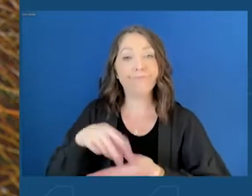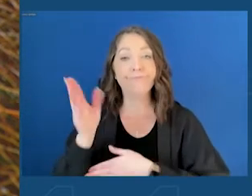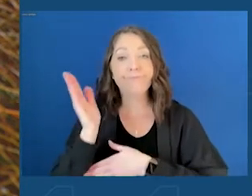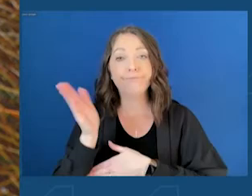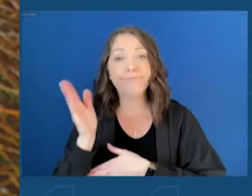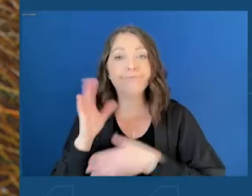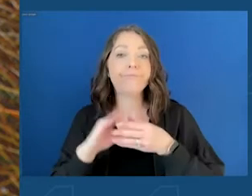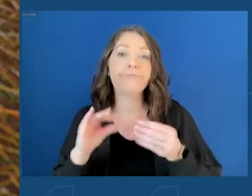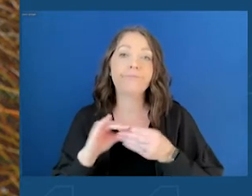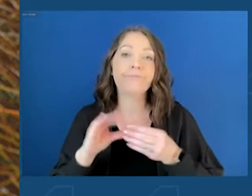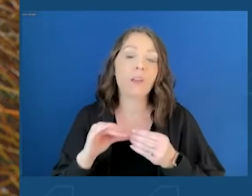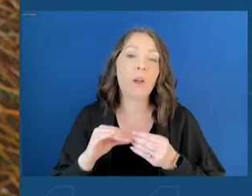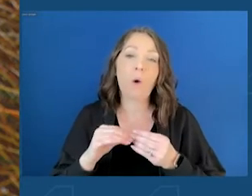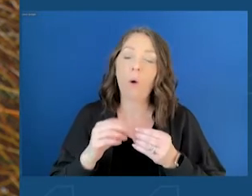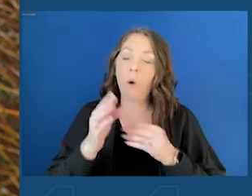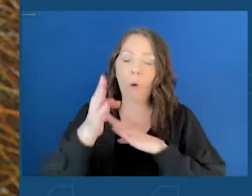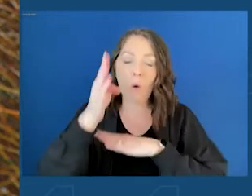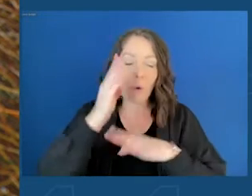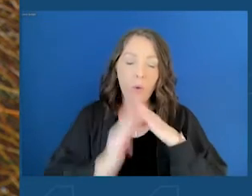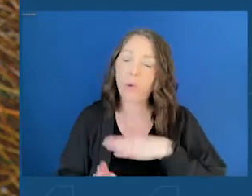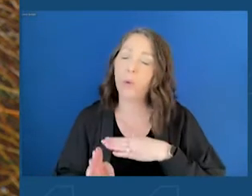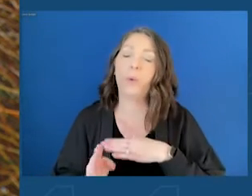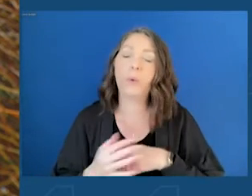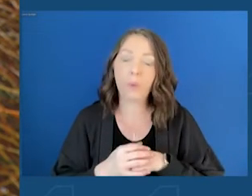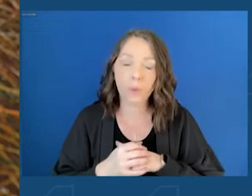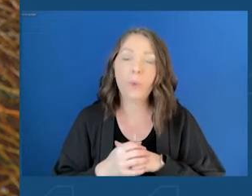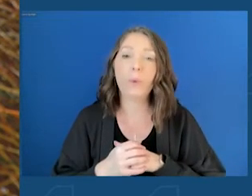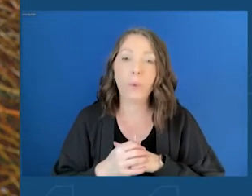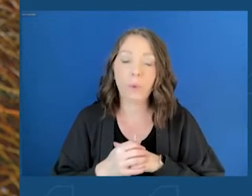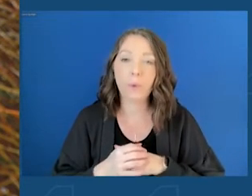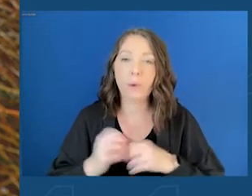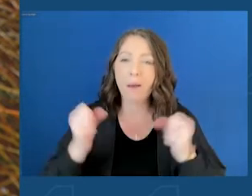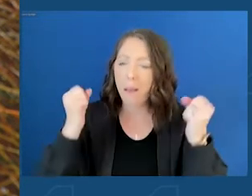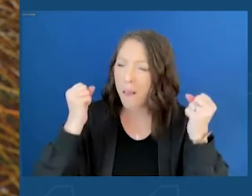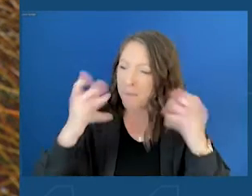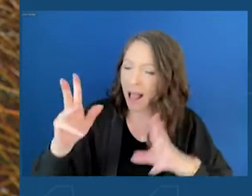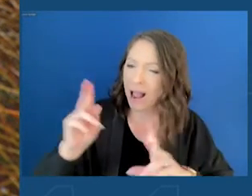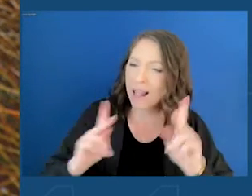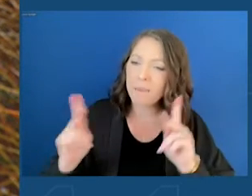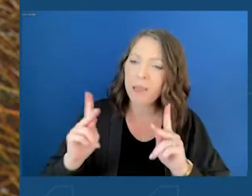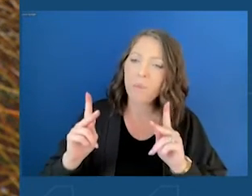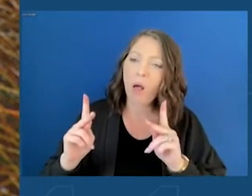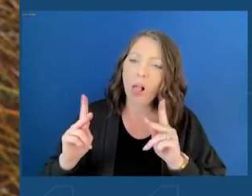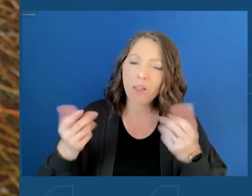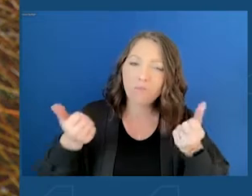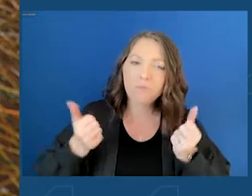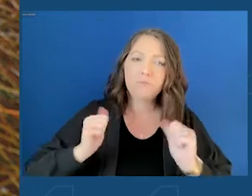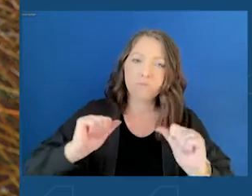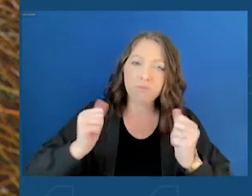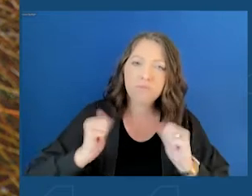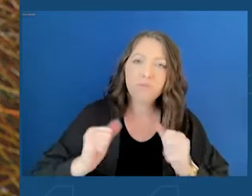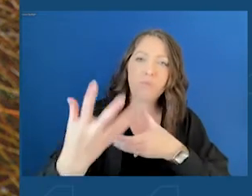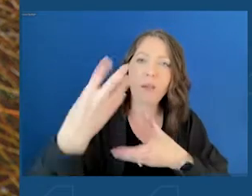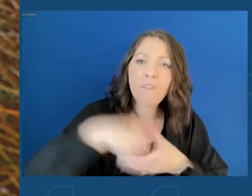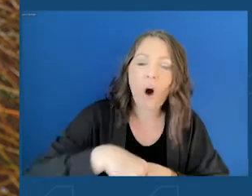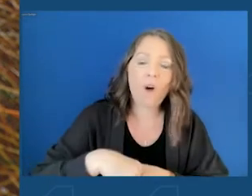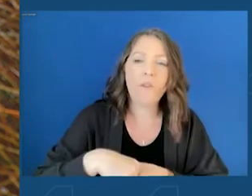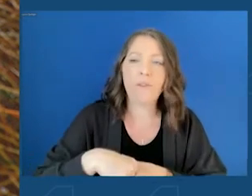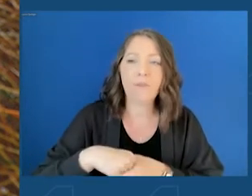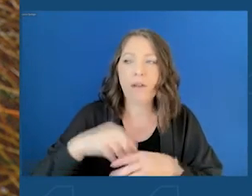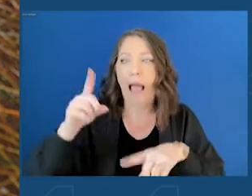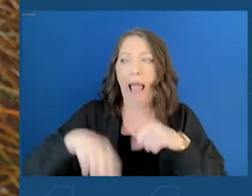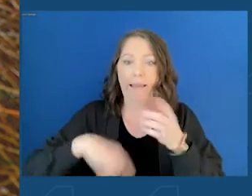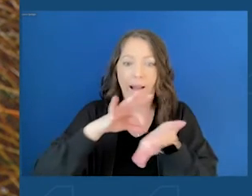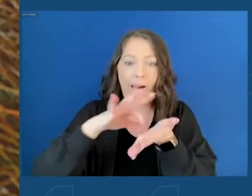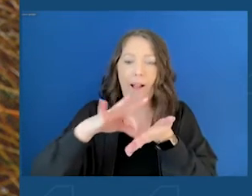incredibly humbled by how many people touched this effort. Countless of